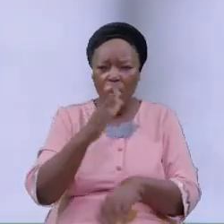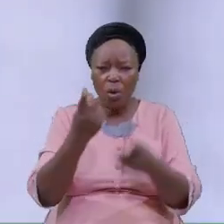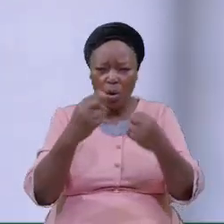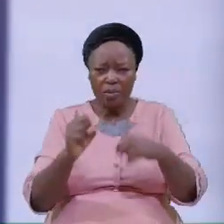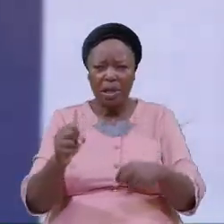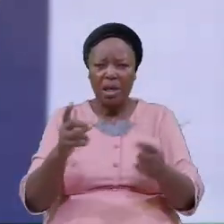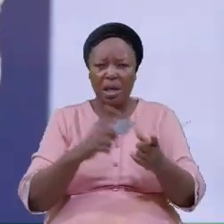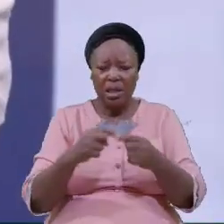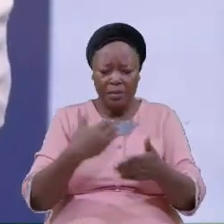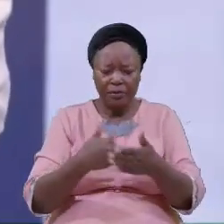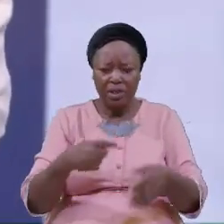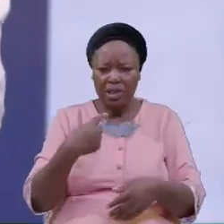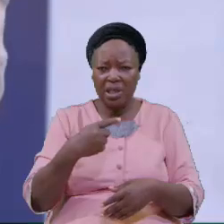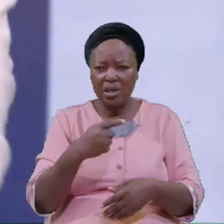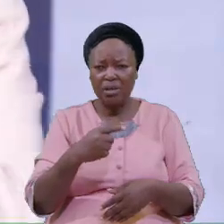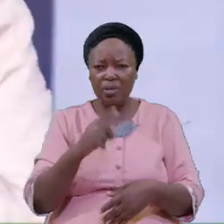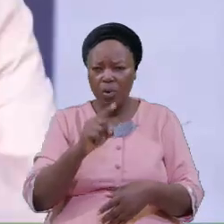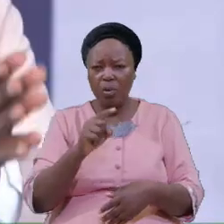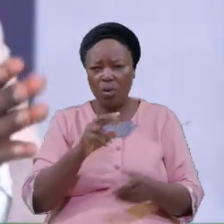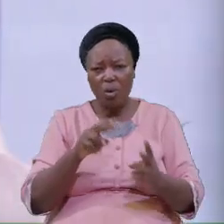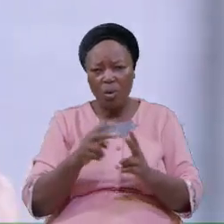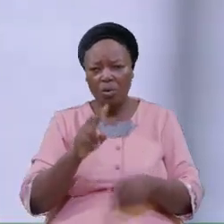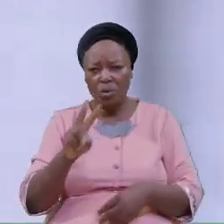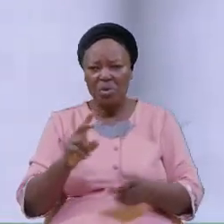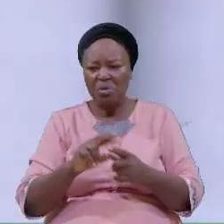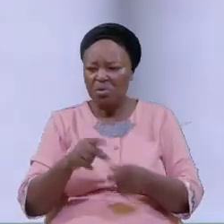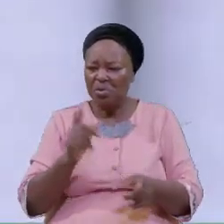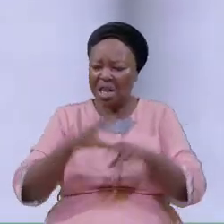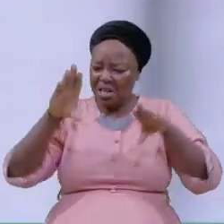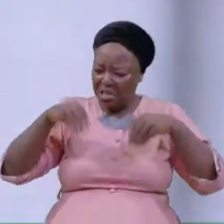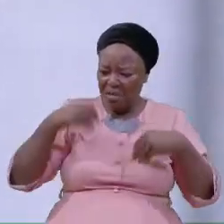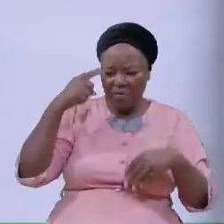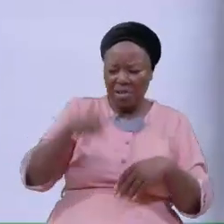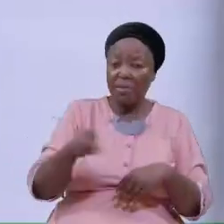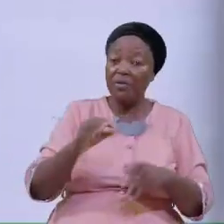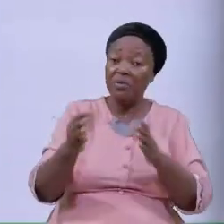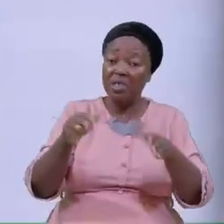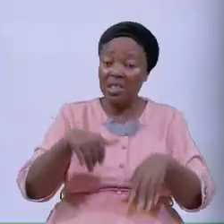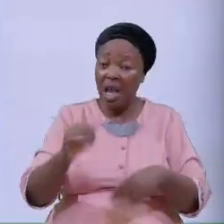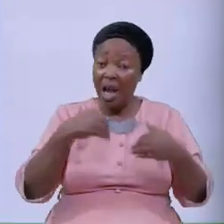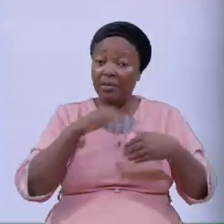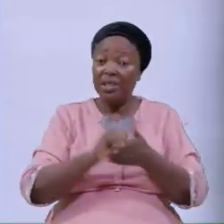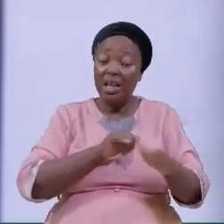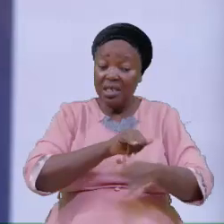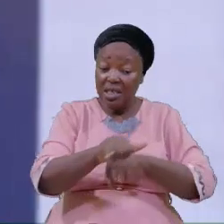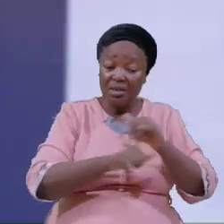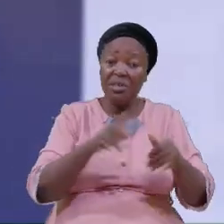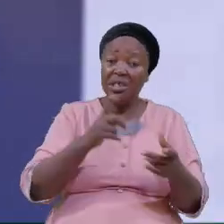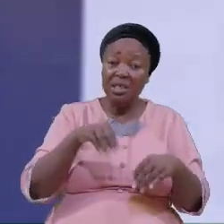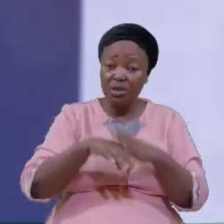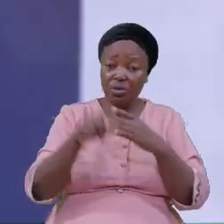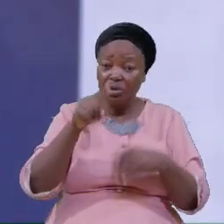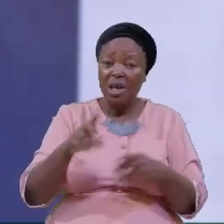too many words, you're falling for them. If you still have that old habit of